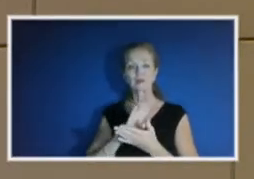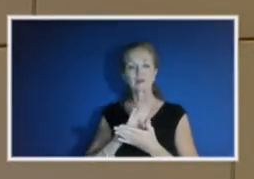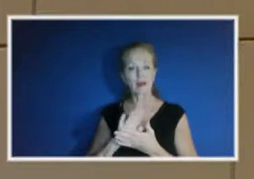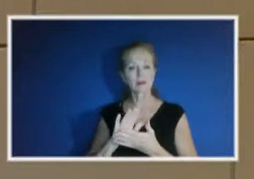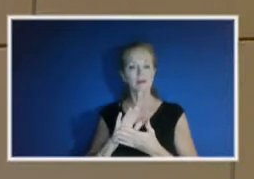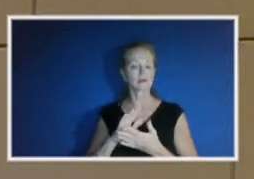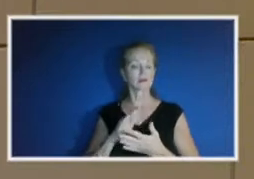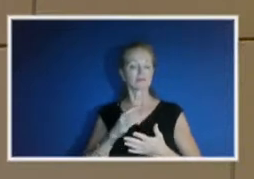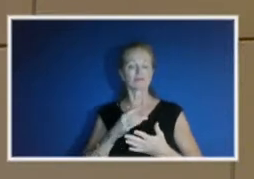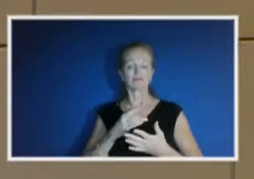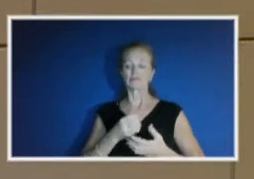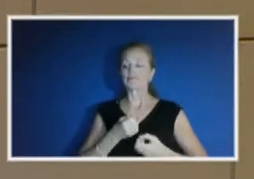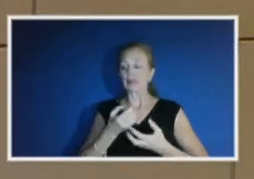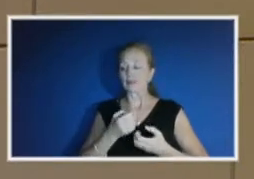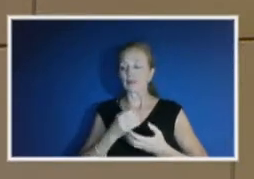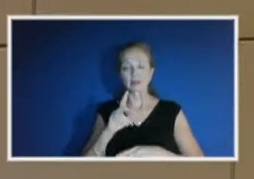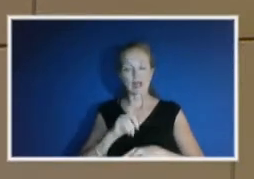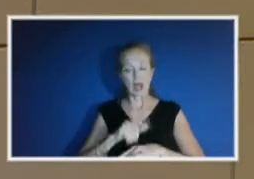with the group and the entire